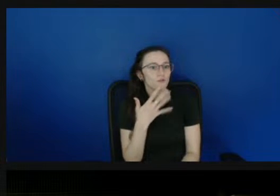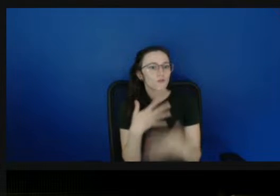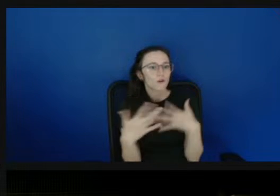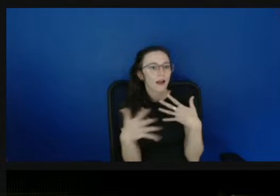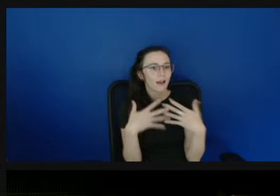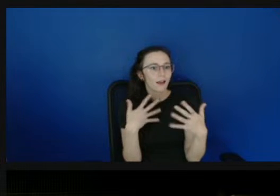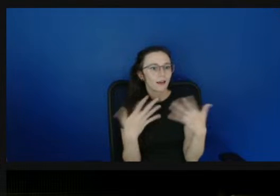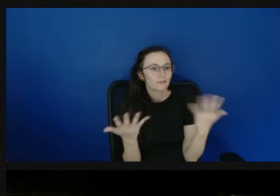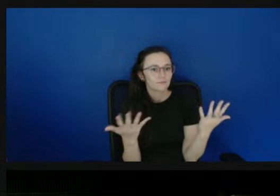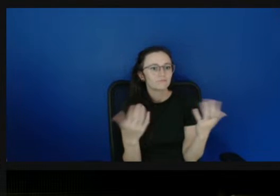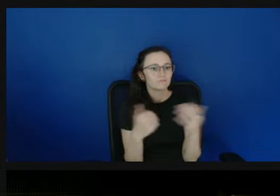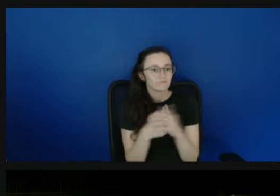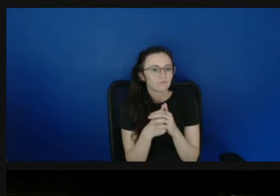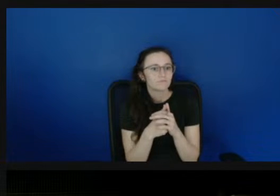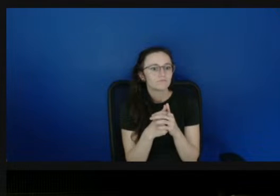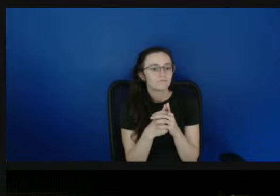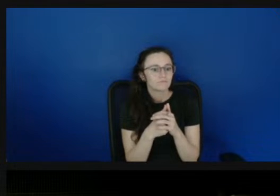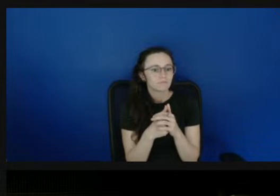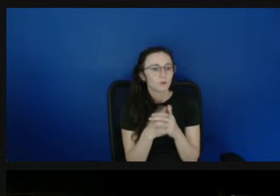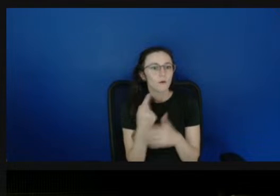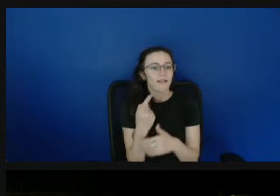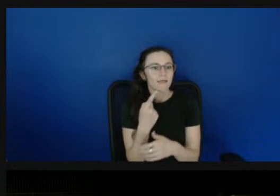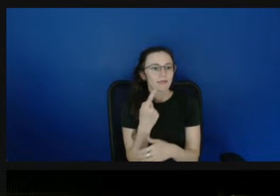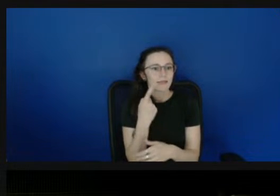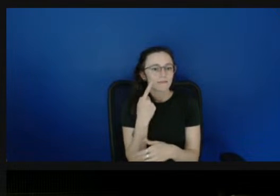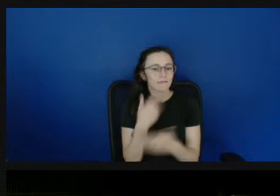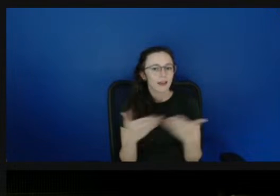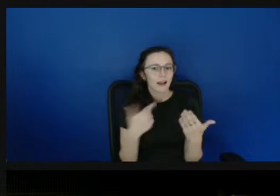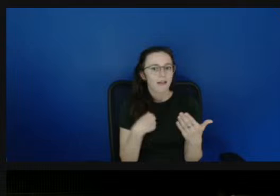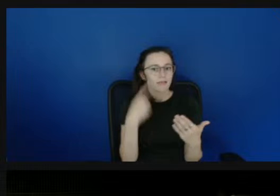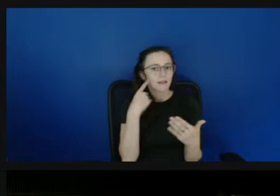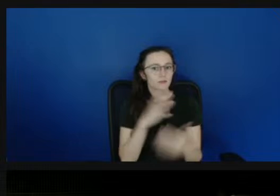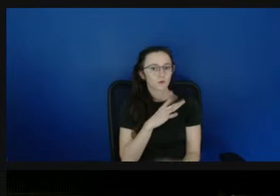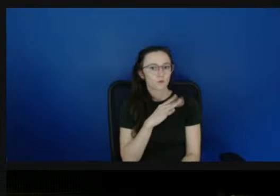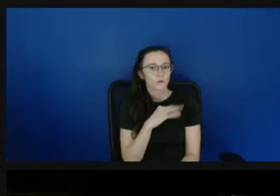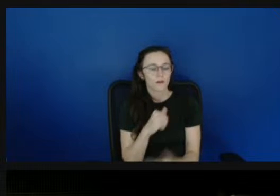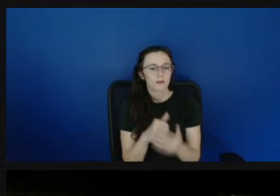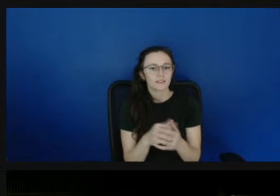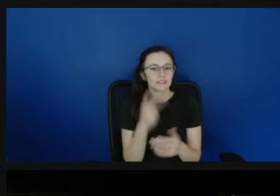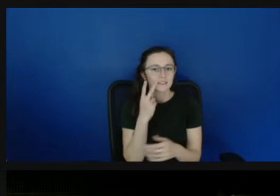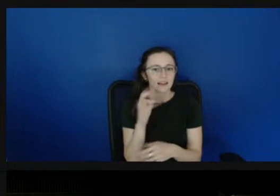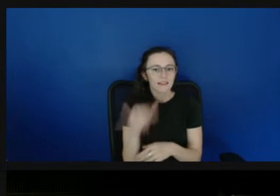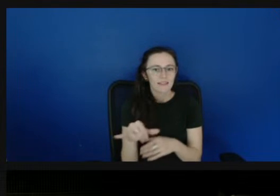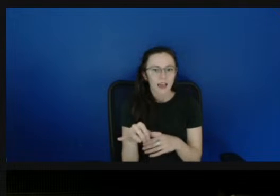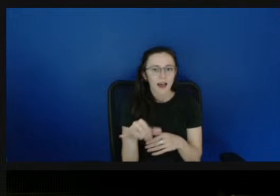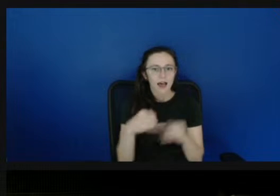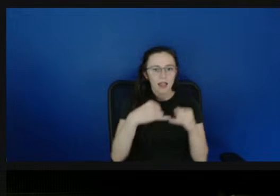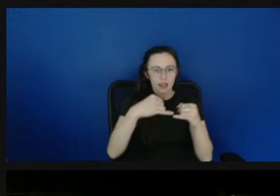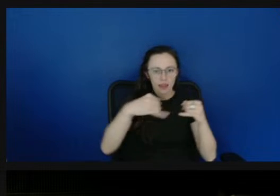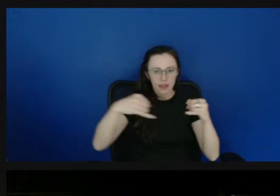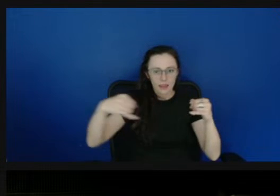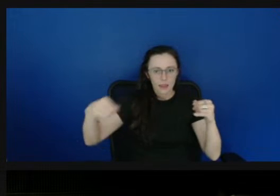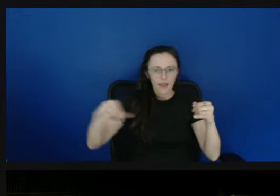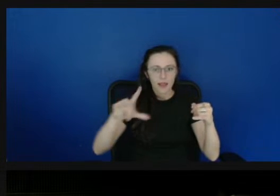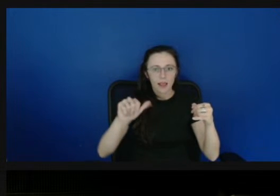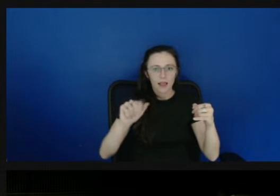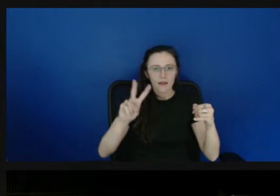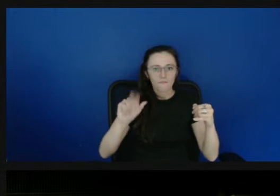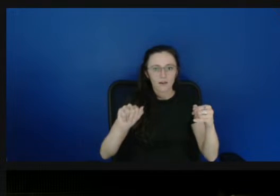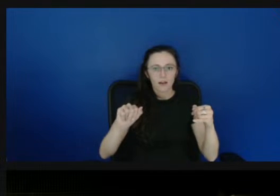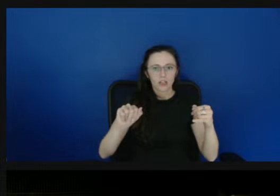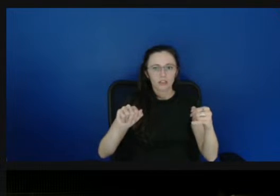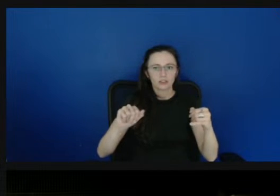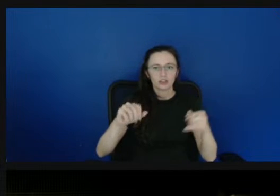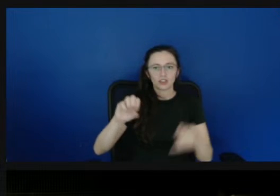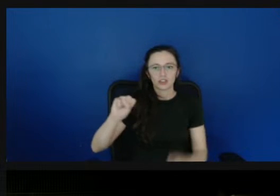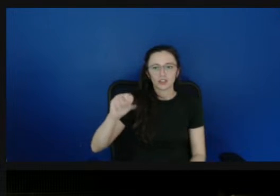And one thing that's really cool to me is seeing this lava shield that exists here on the floor of the